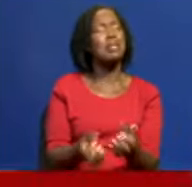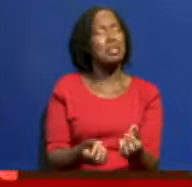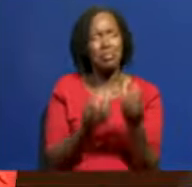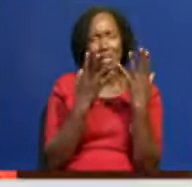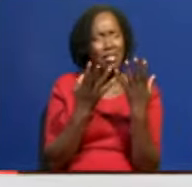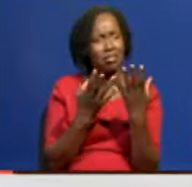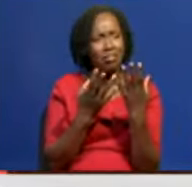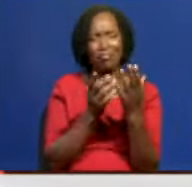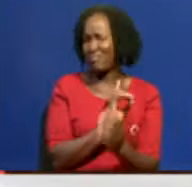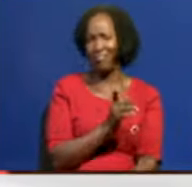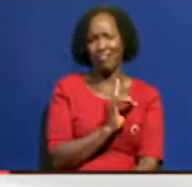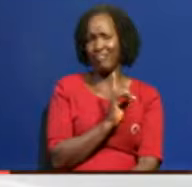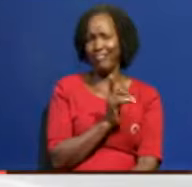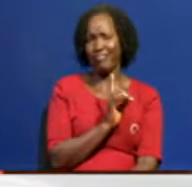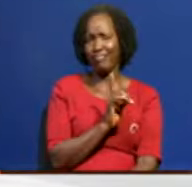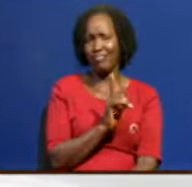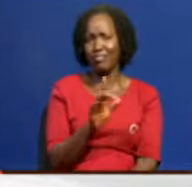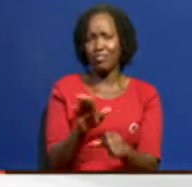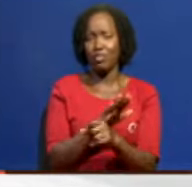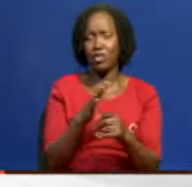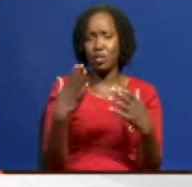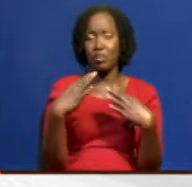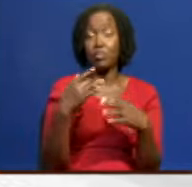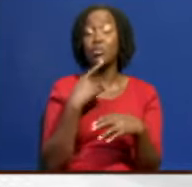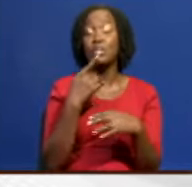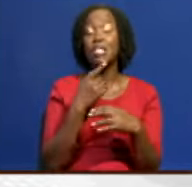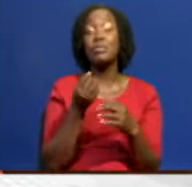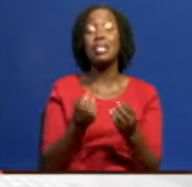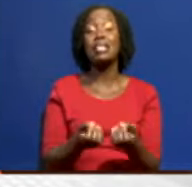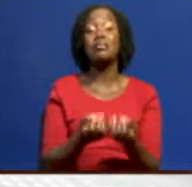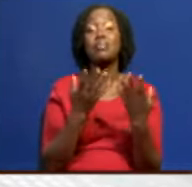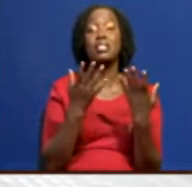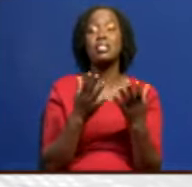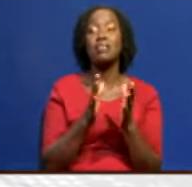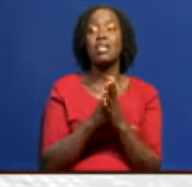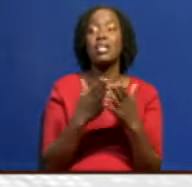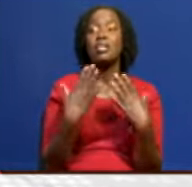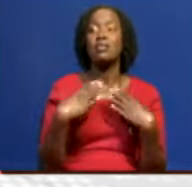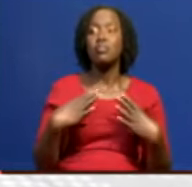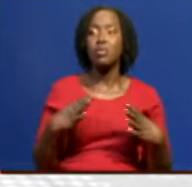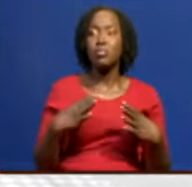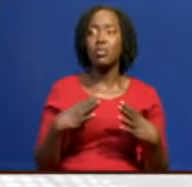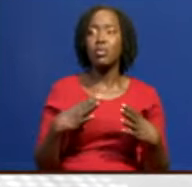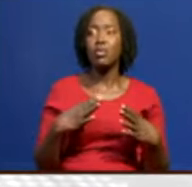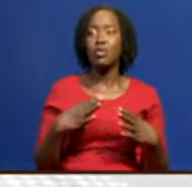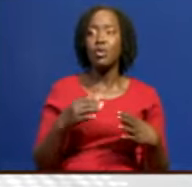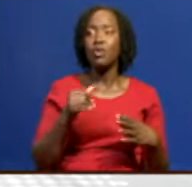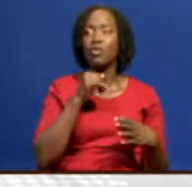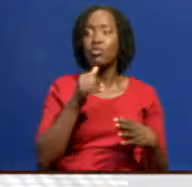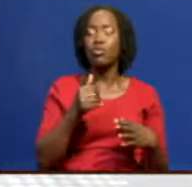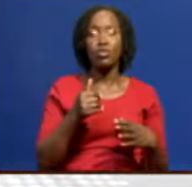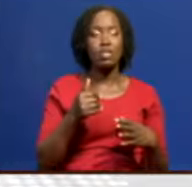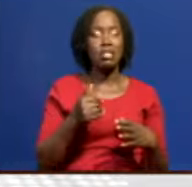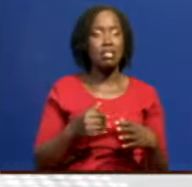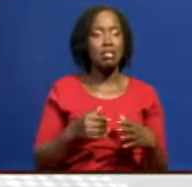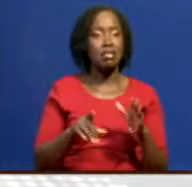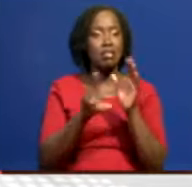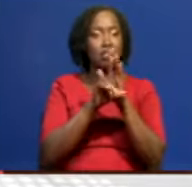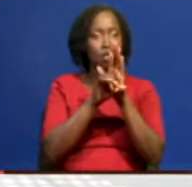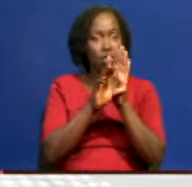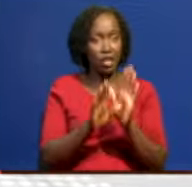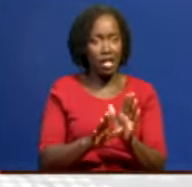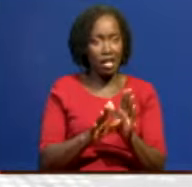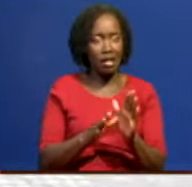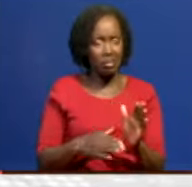expensive. Actually, most of the people who say we are too expensive are people who've not come to visit a lawyer. Yeah, but we're